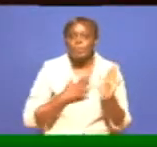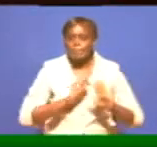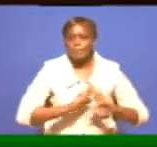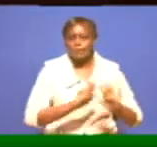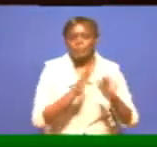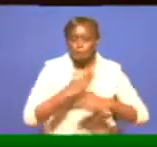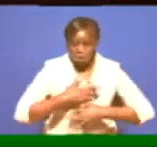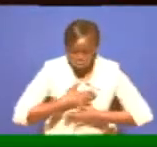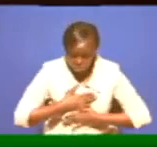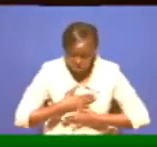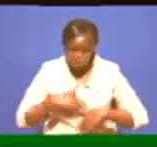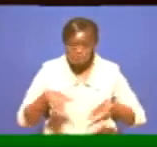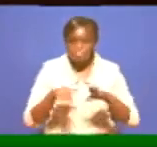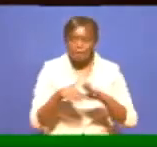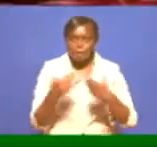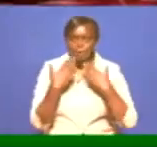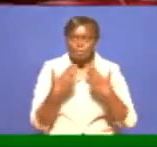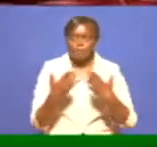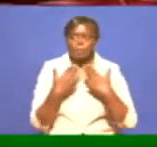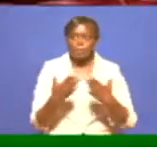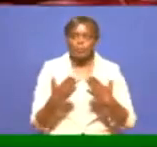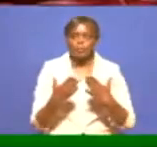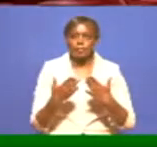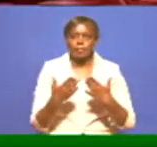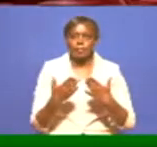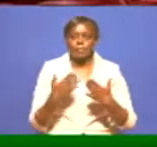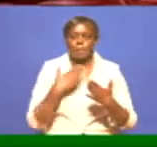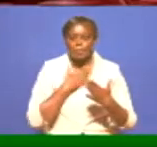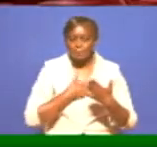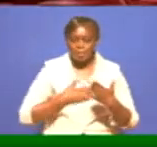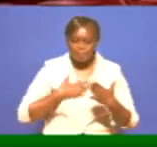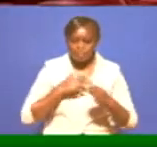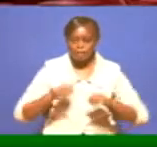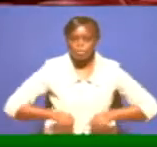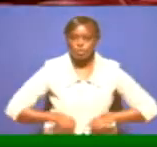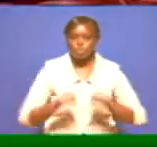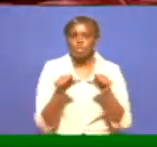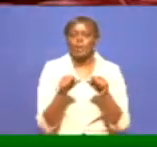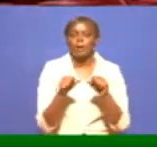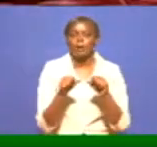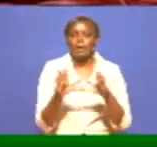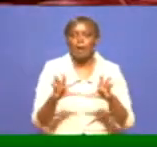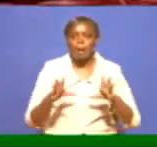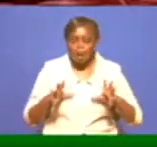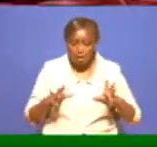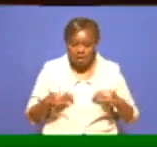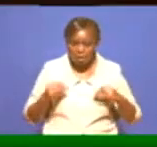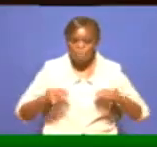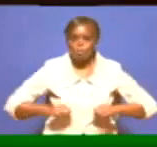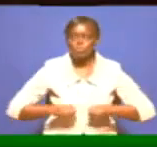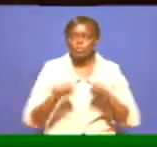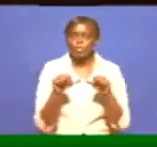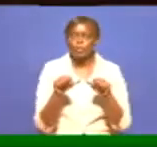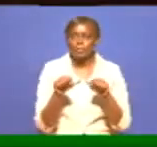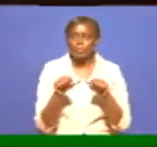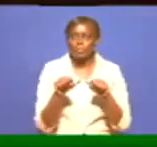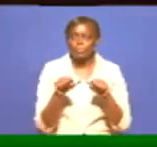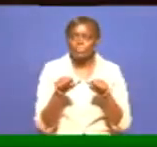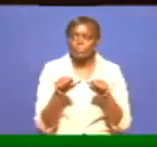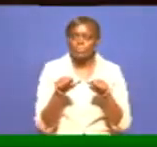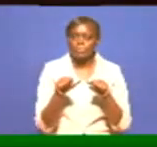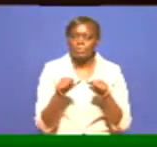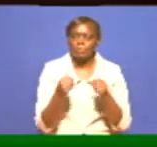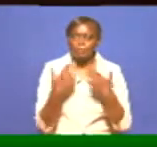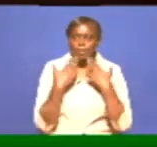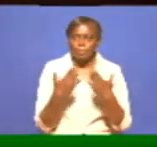members. Thank you very much, Honorable Speaker. Honorable members, let us allow the chair. Let us allow the chair. Thank you,